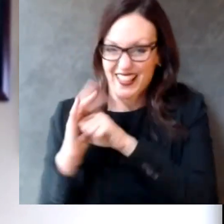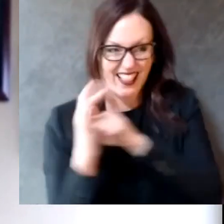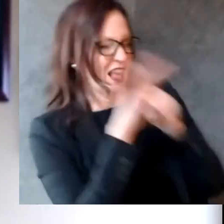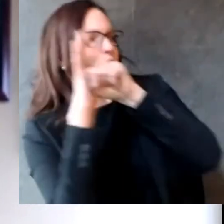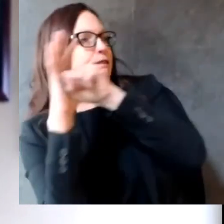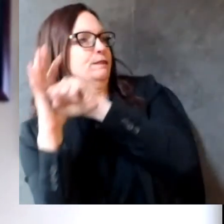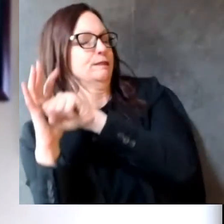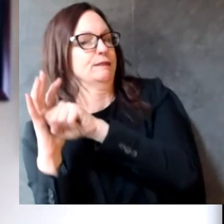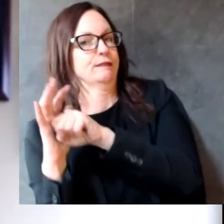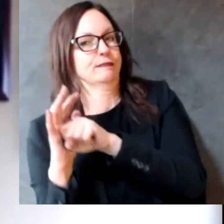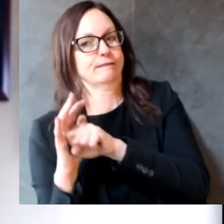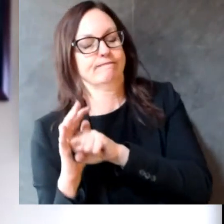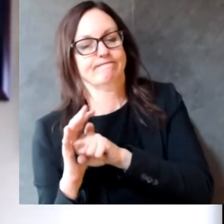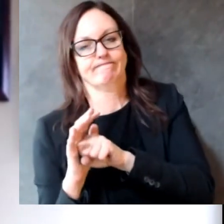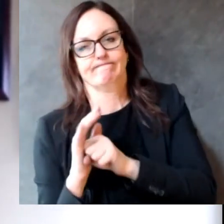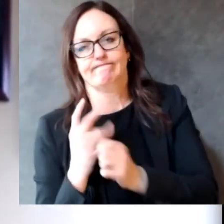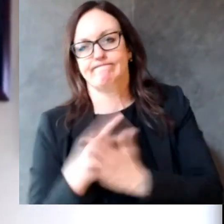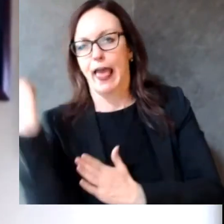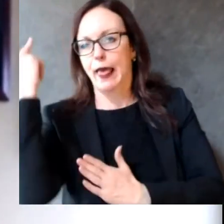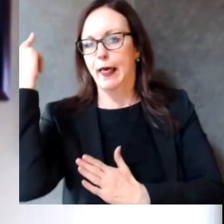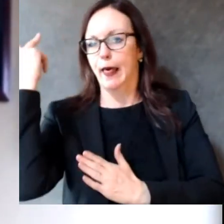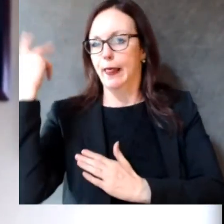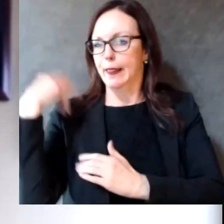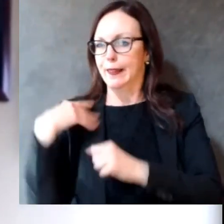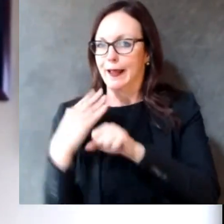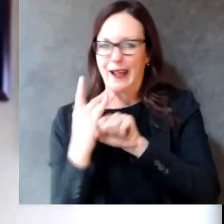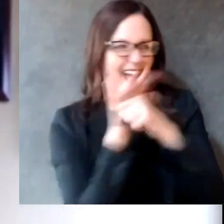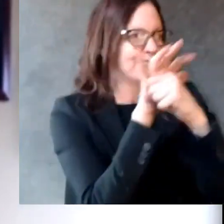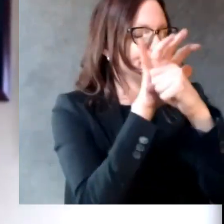hard we make it for it to spread from person to person.